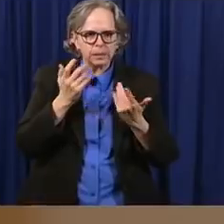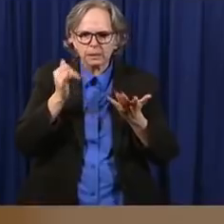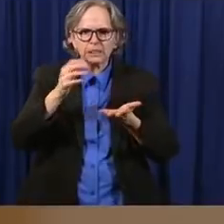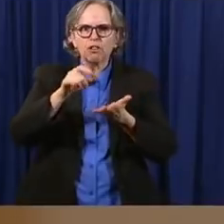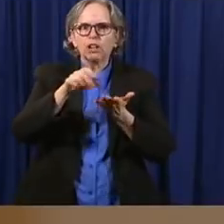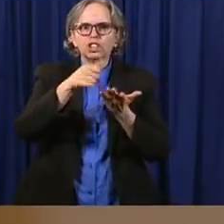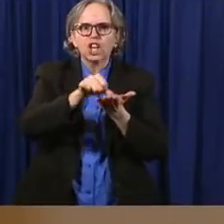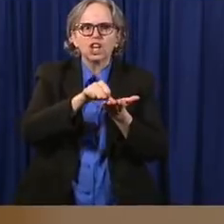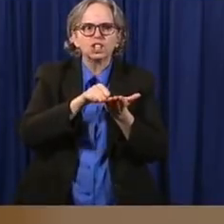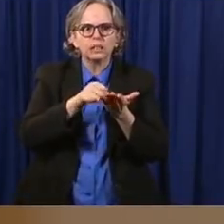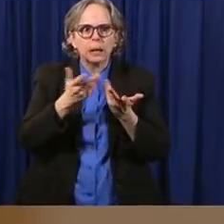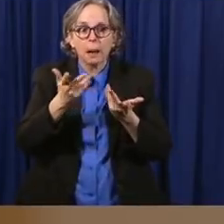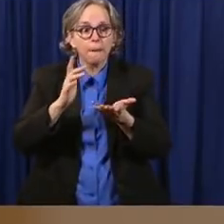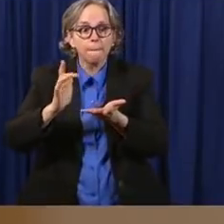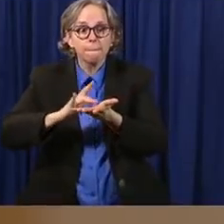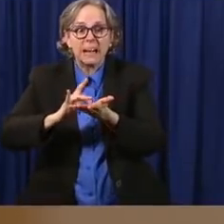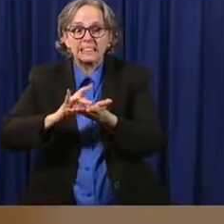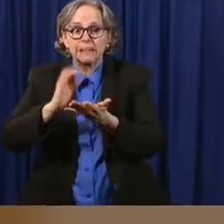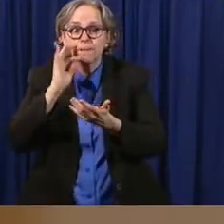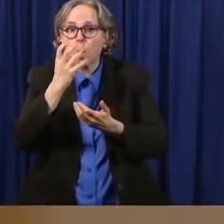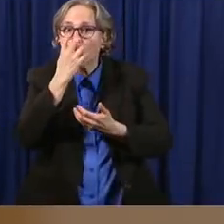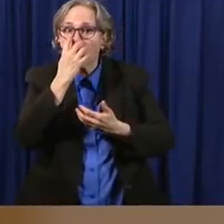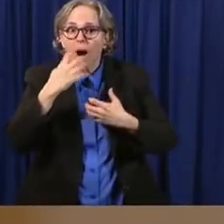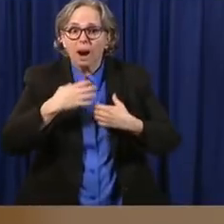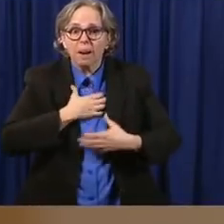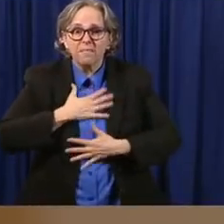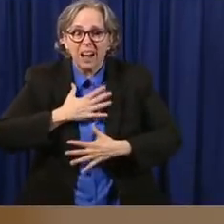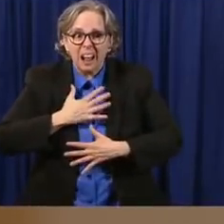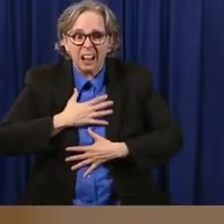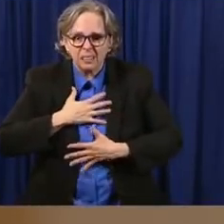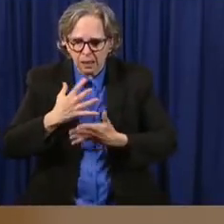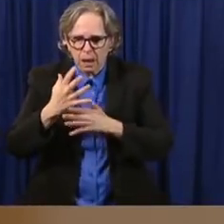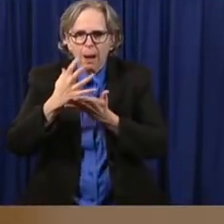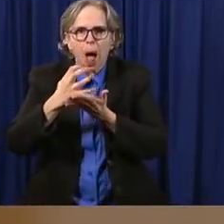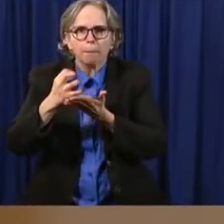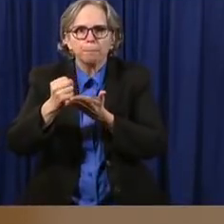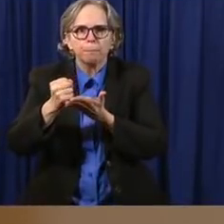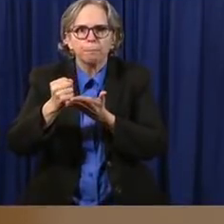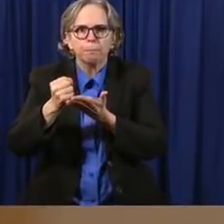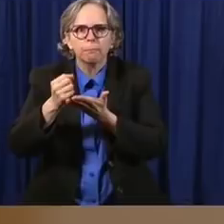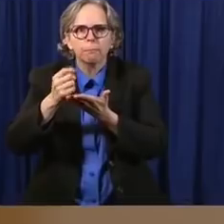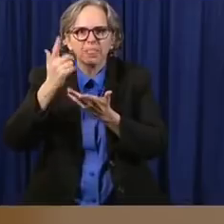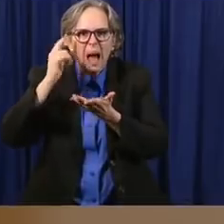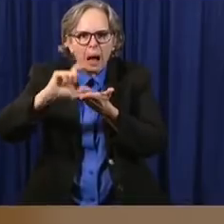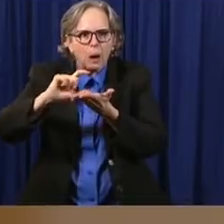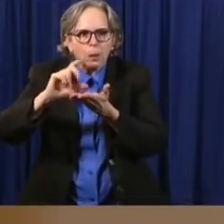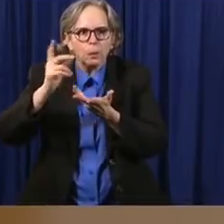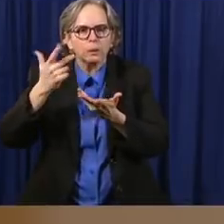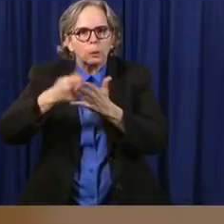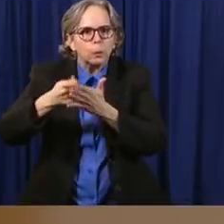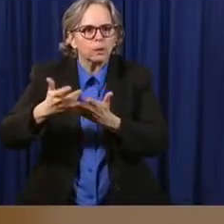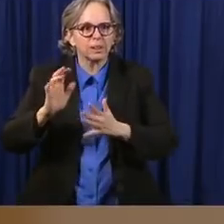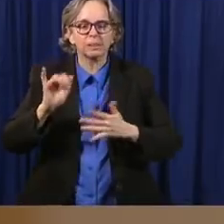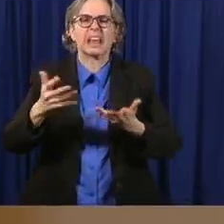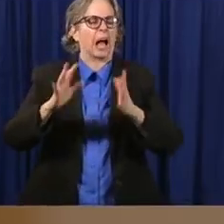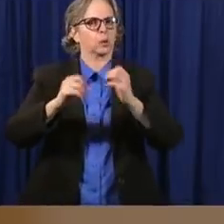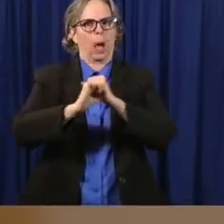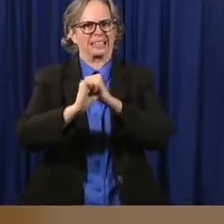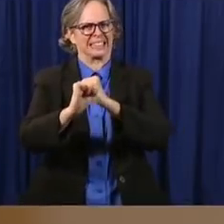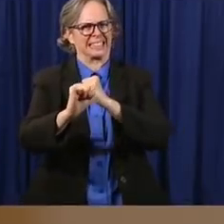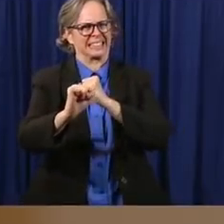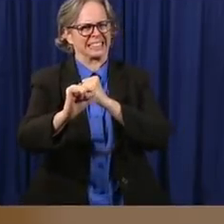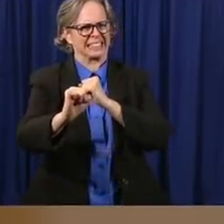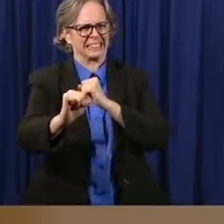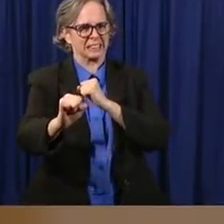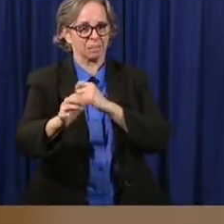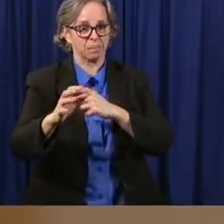with ventilators. So it's a complicated scenario. It made the peak go out farther, and we're so flat. We're